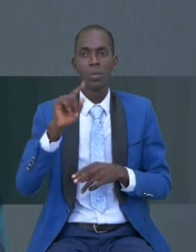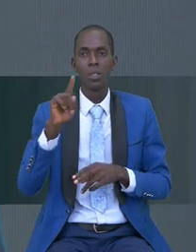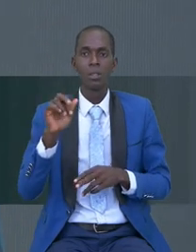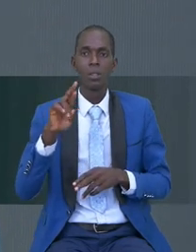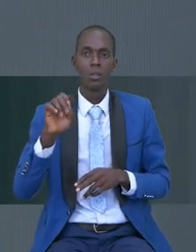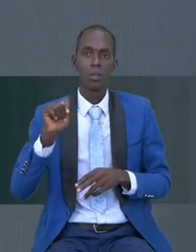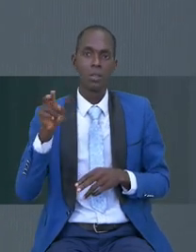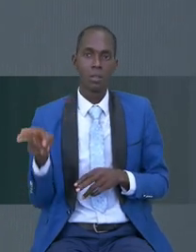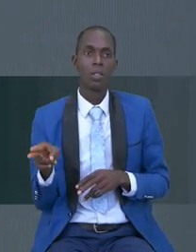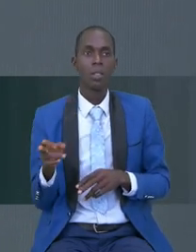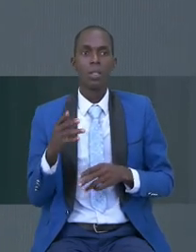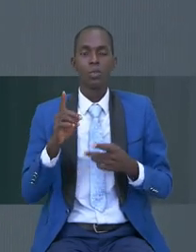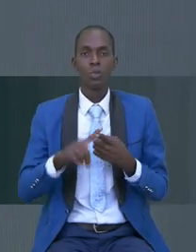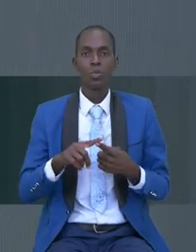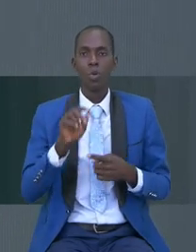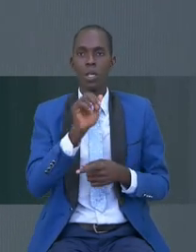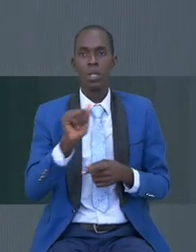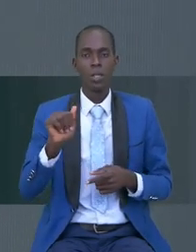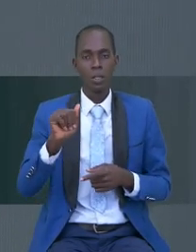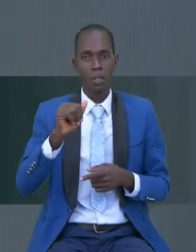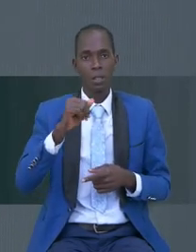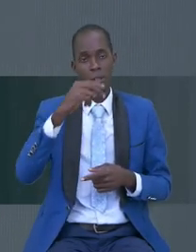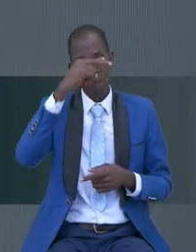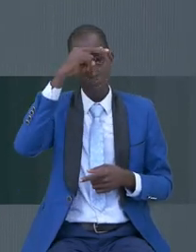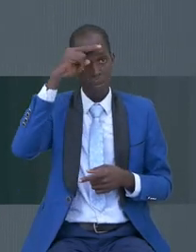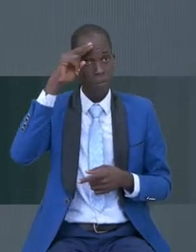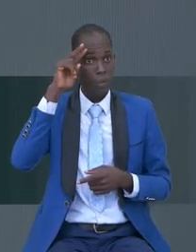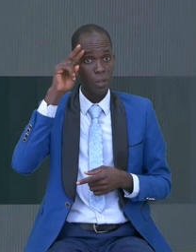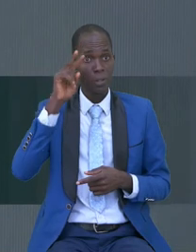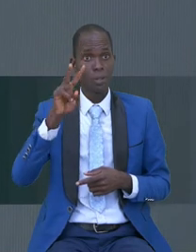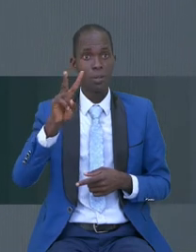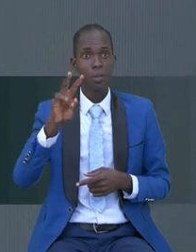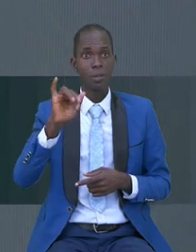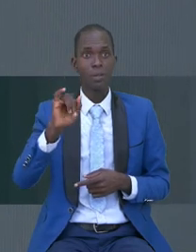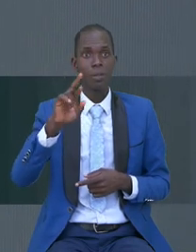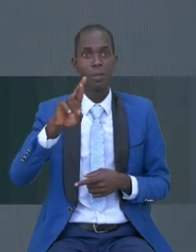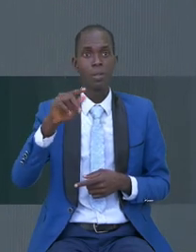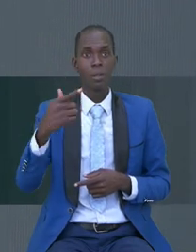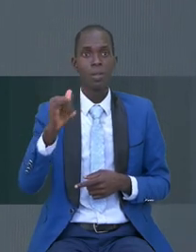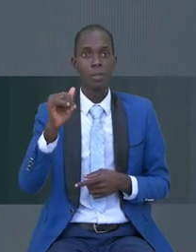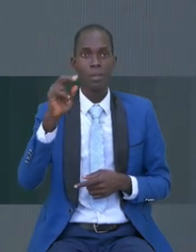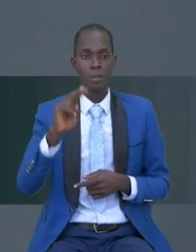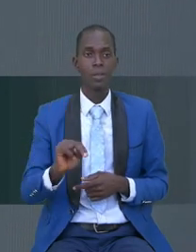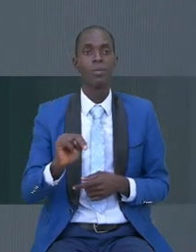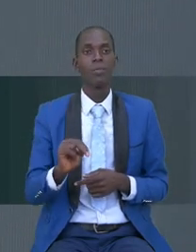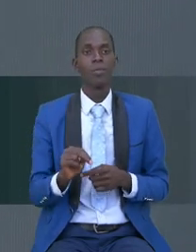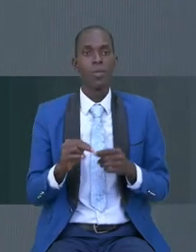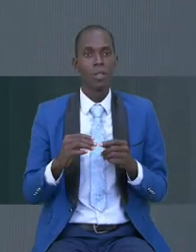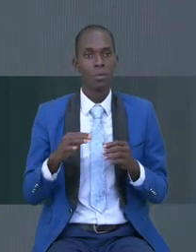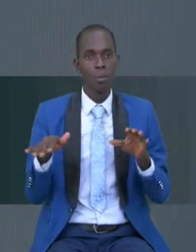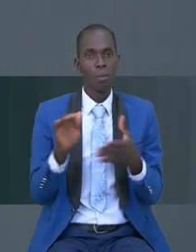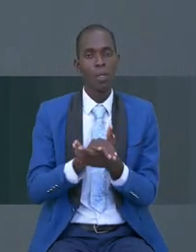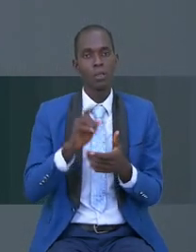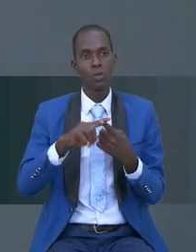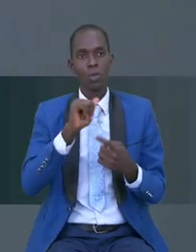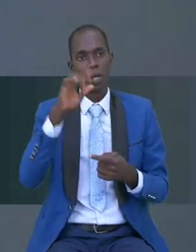to a virgin espoused to a man whose name was Joseph of